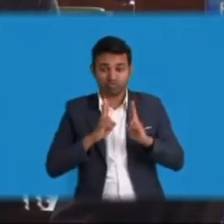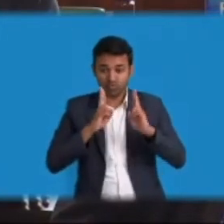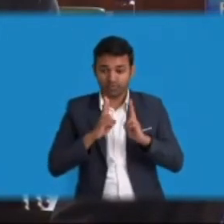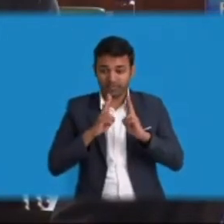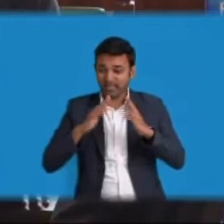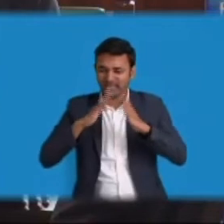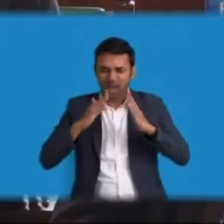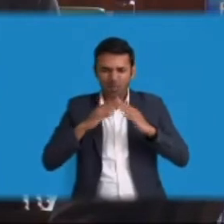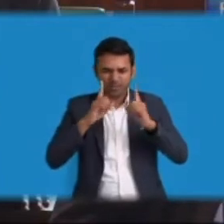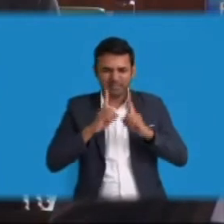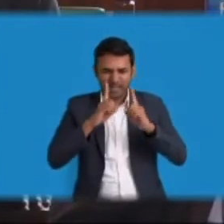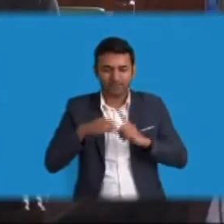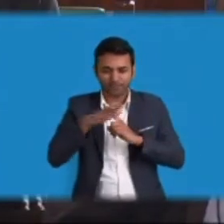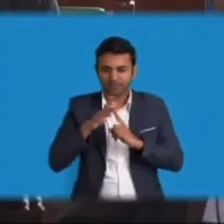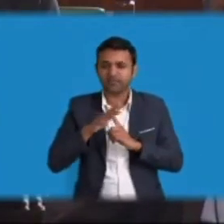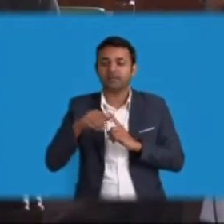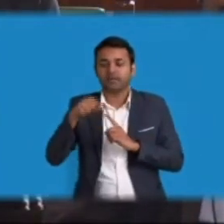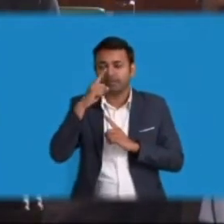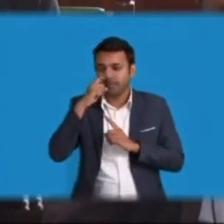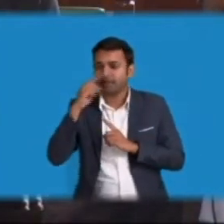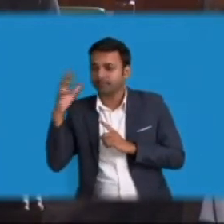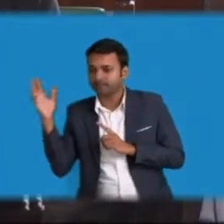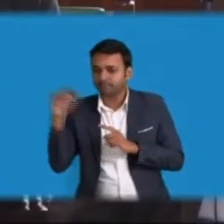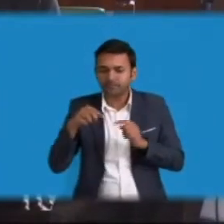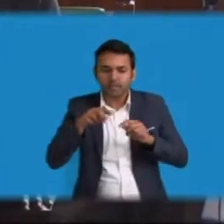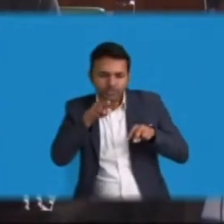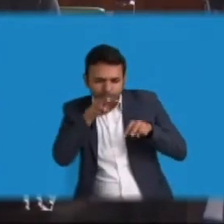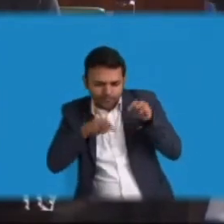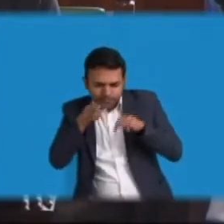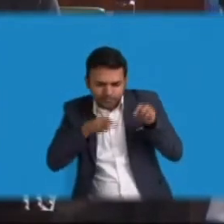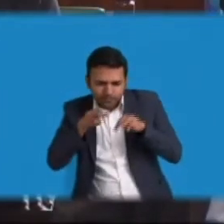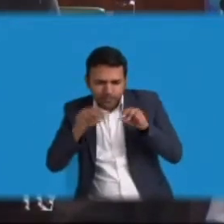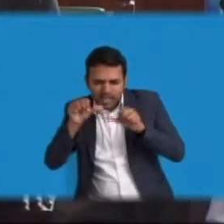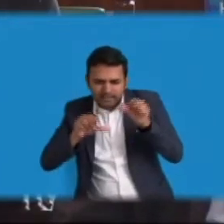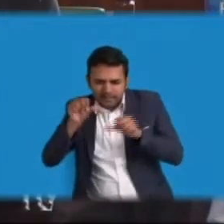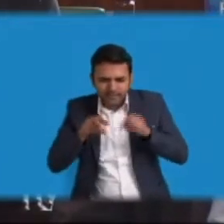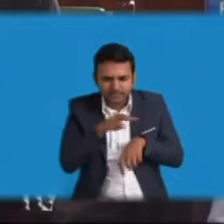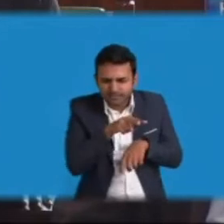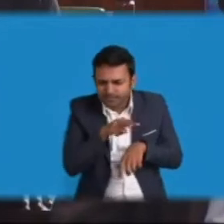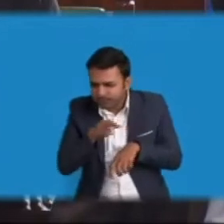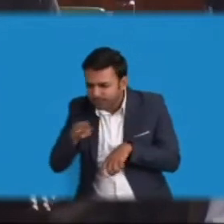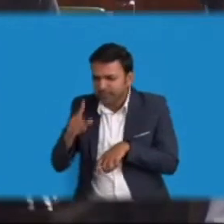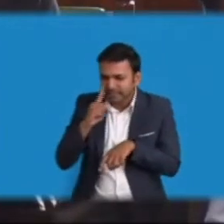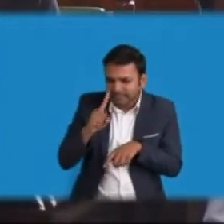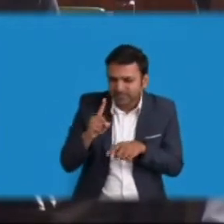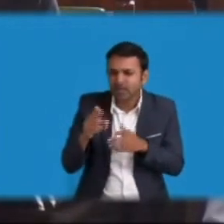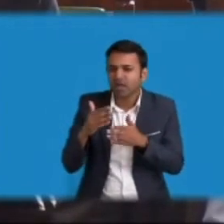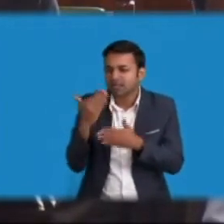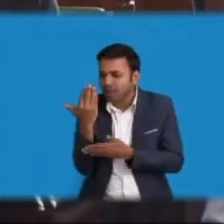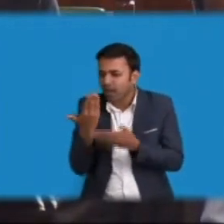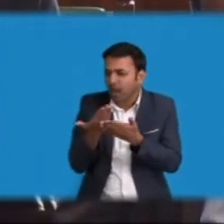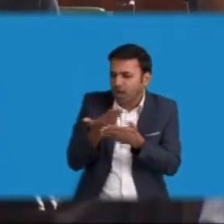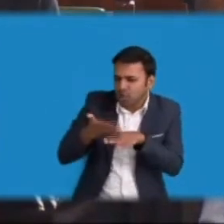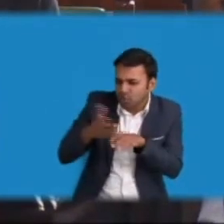upgrade our town planning schemes to reflect these new demands in how we plan and future-proof our towns